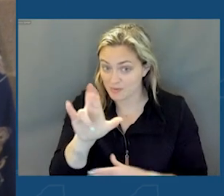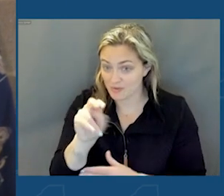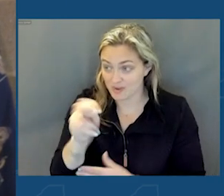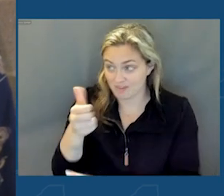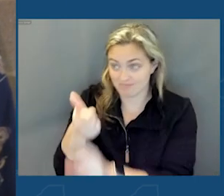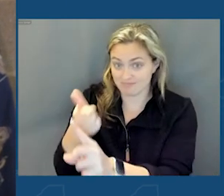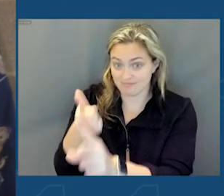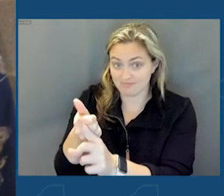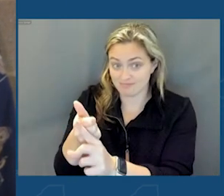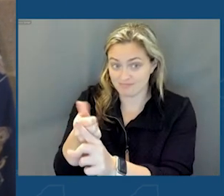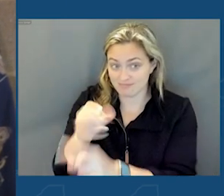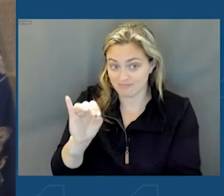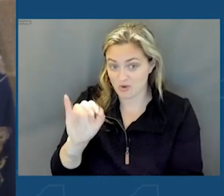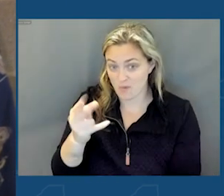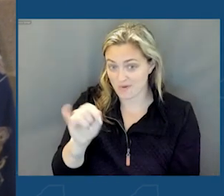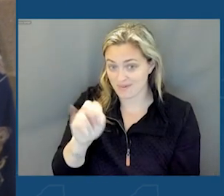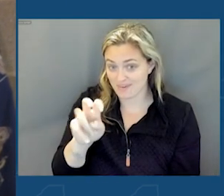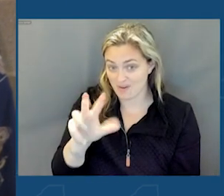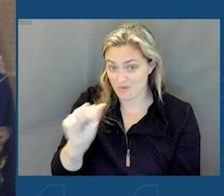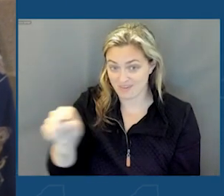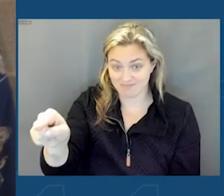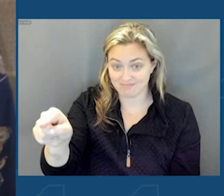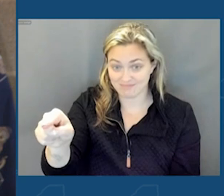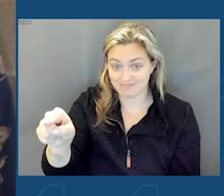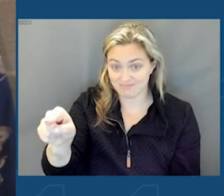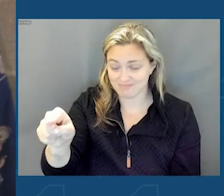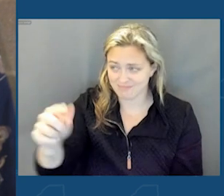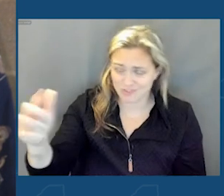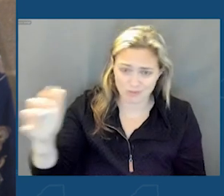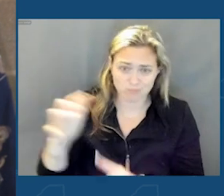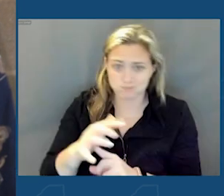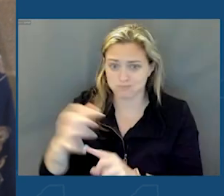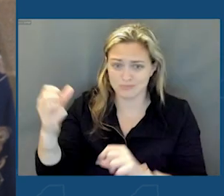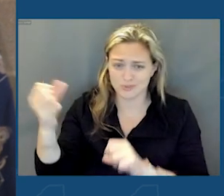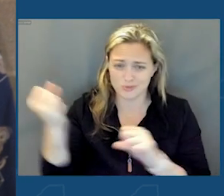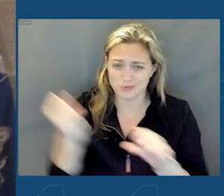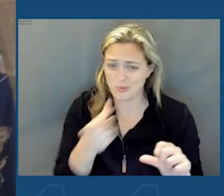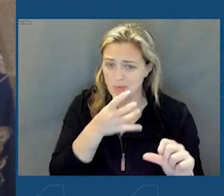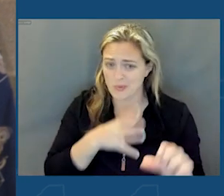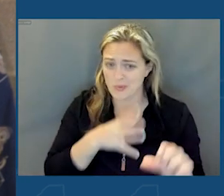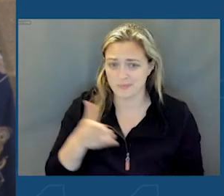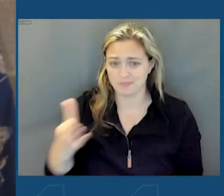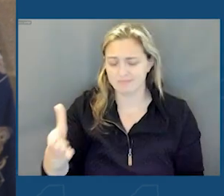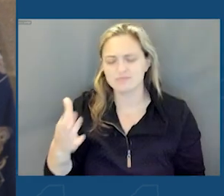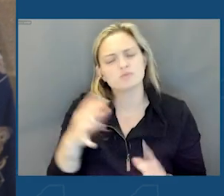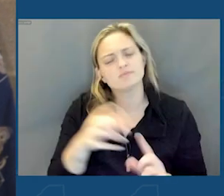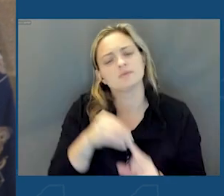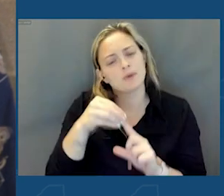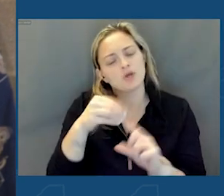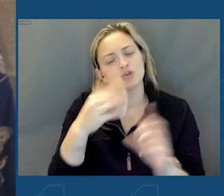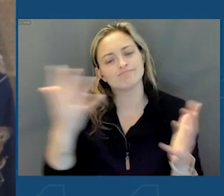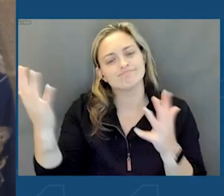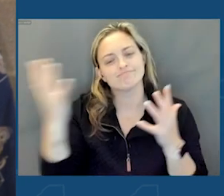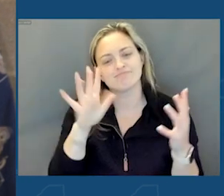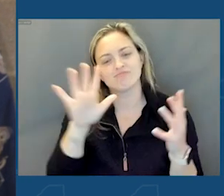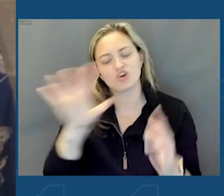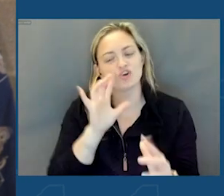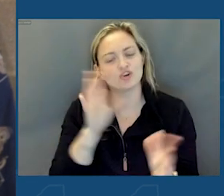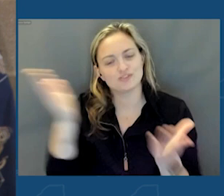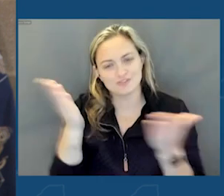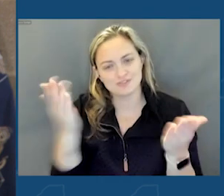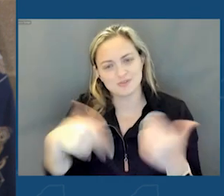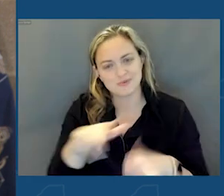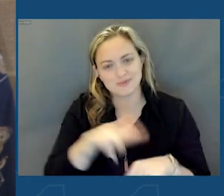in Okinawa. She is one tough lady. I want to give her a special shout out for her service to our